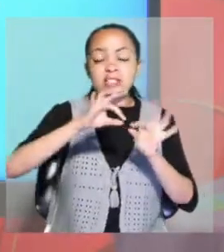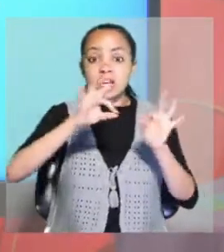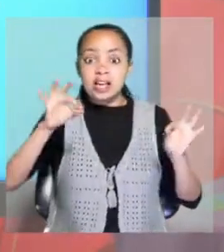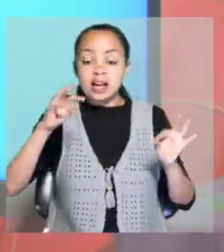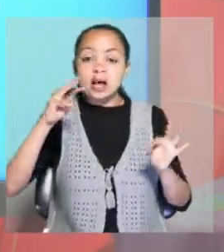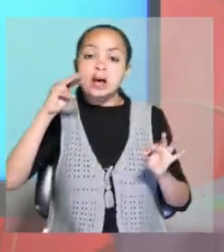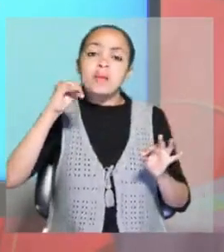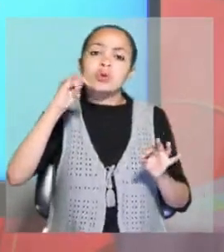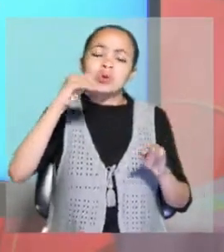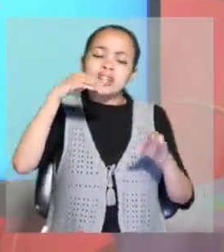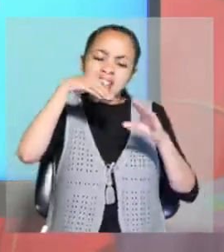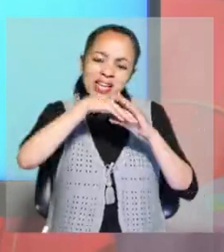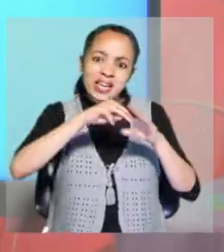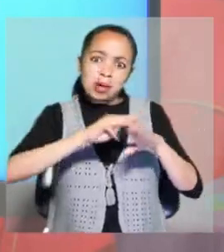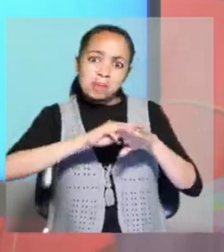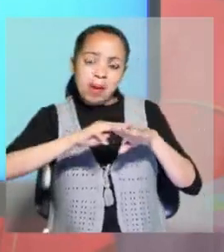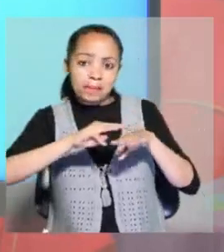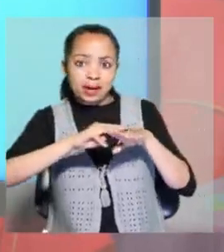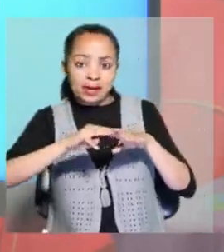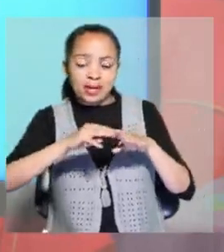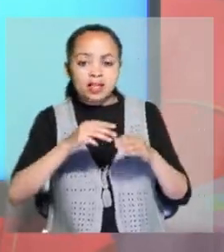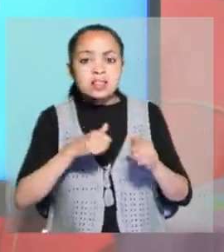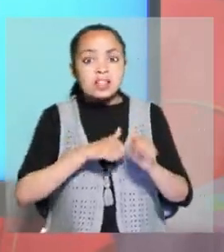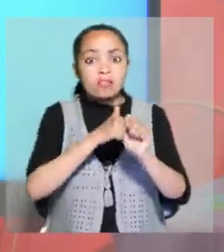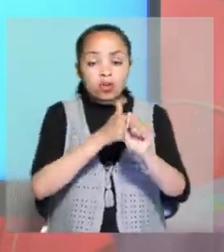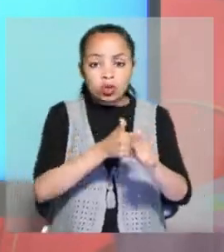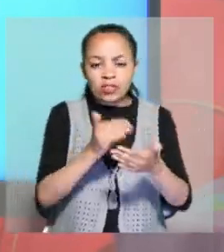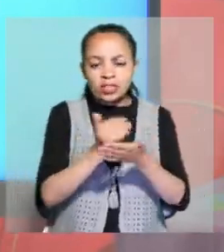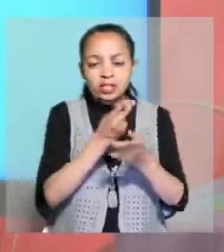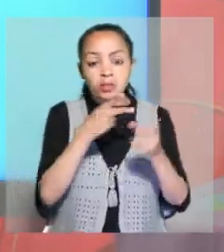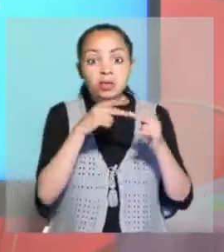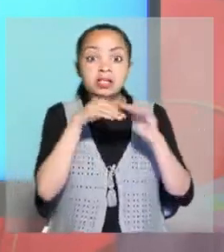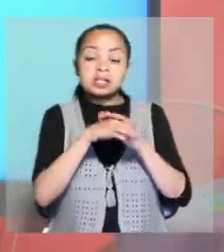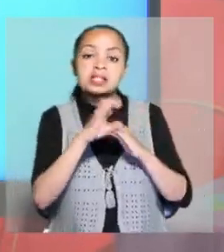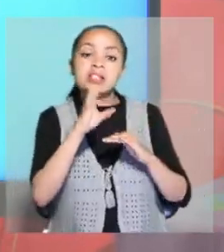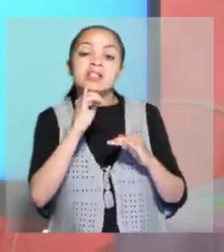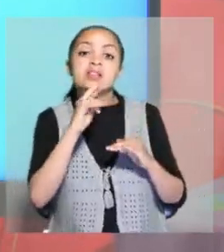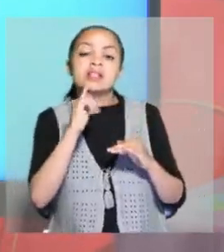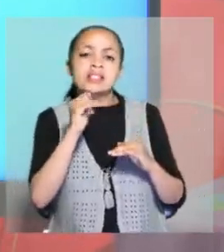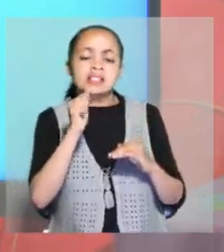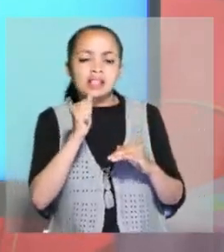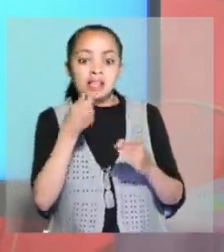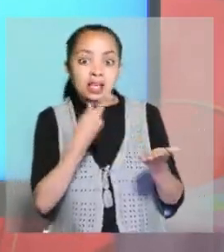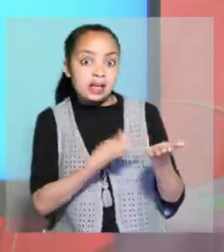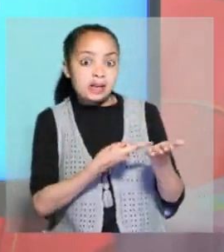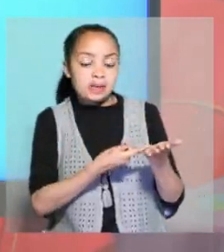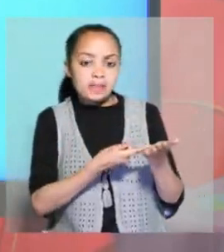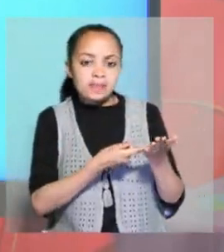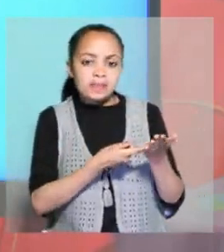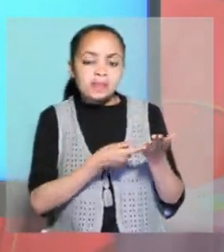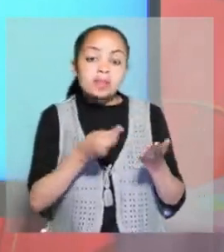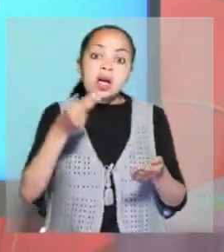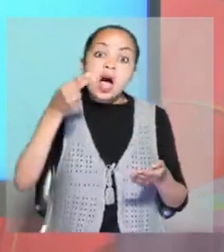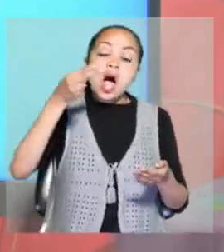membrane. The following reaction maybe takes place over the surface of crystal. Here,